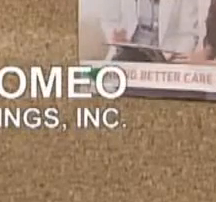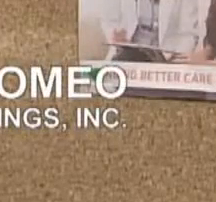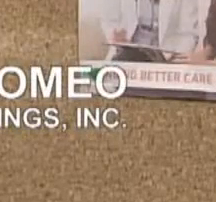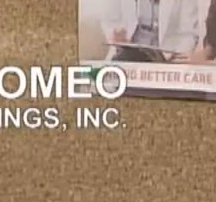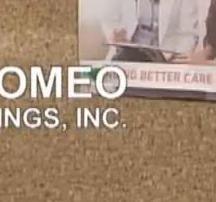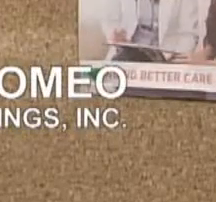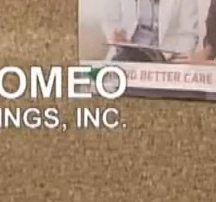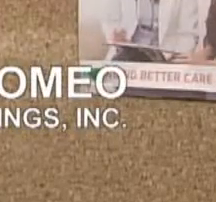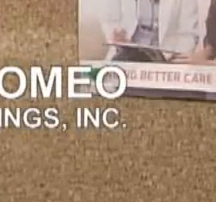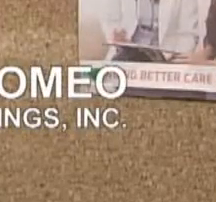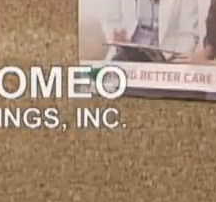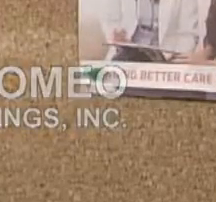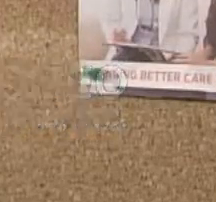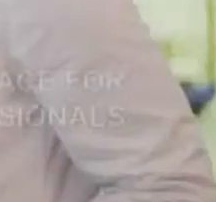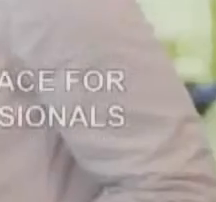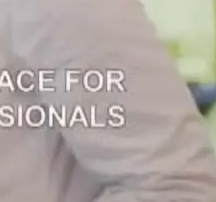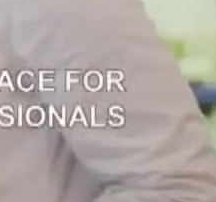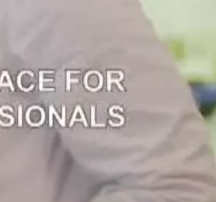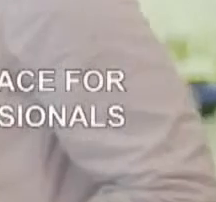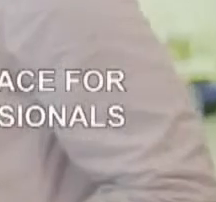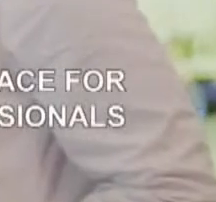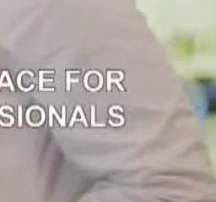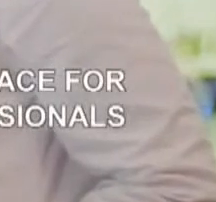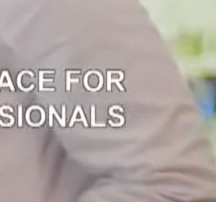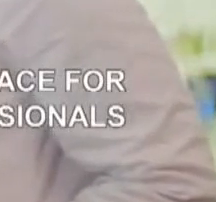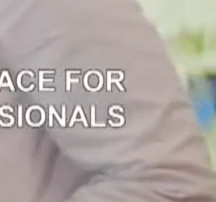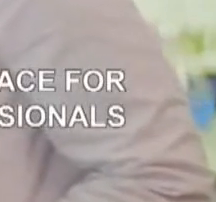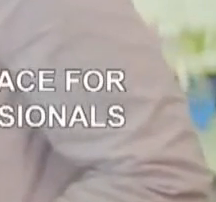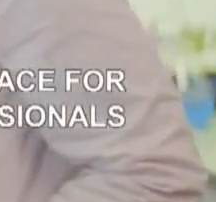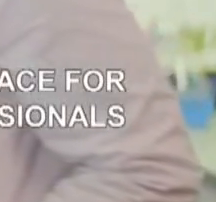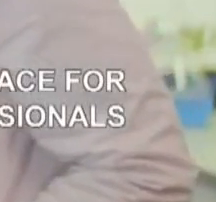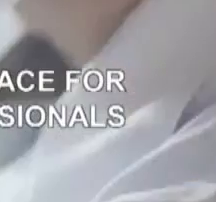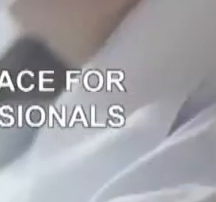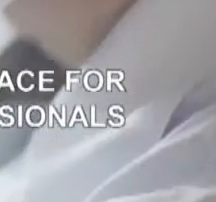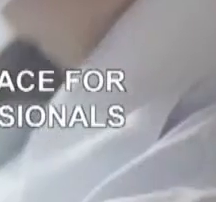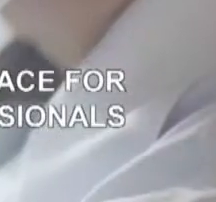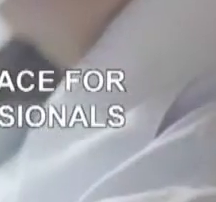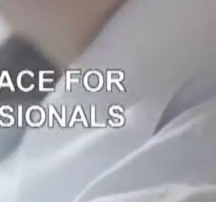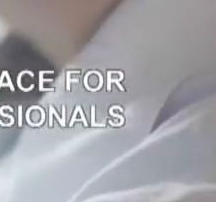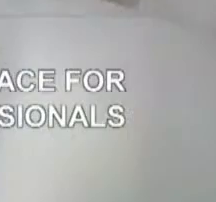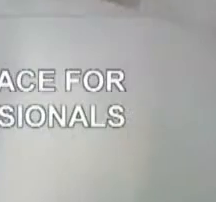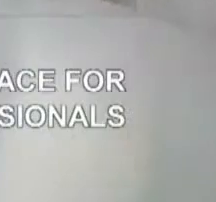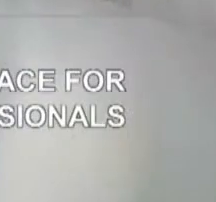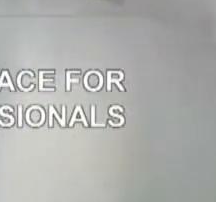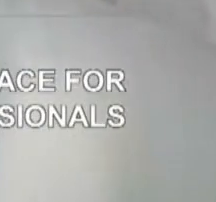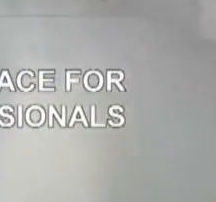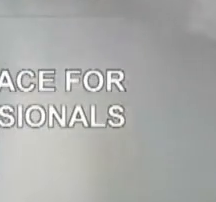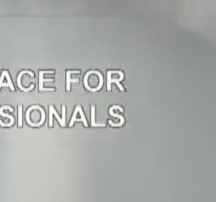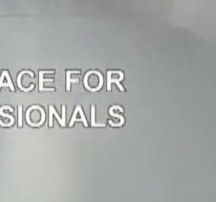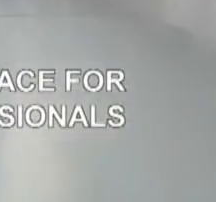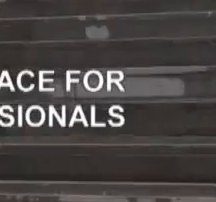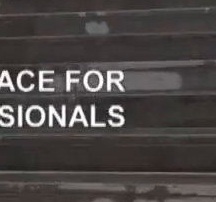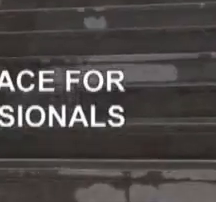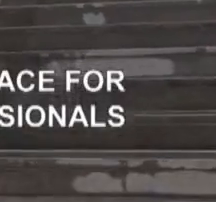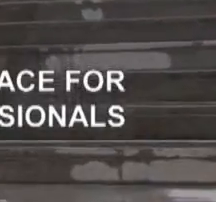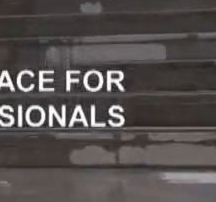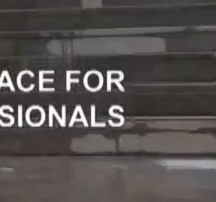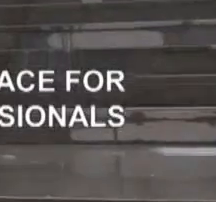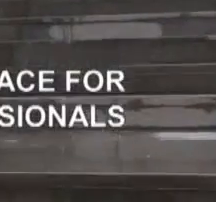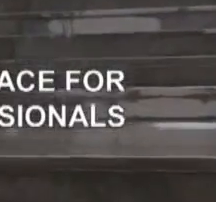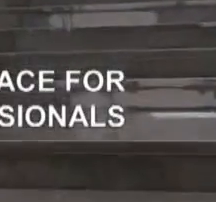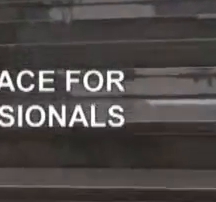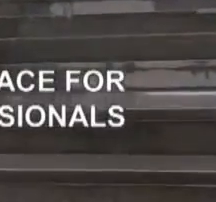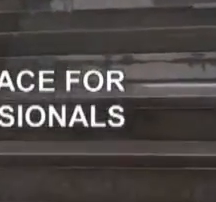think about the millennials and the young physicians coming out of medical school, they look for work-life balance, they look for